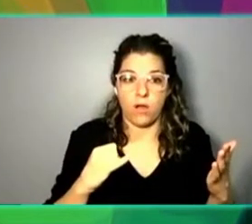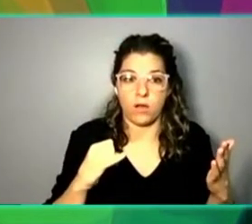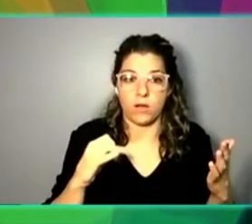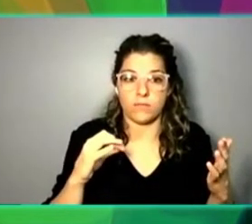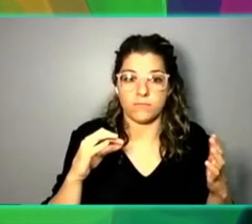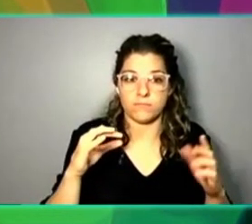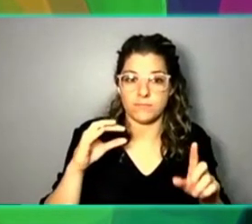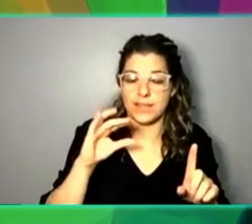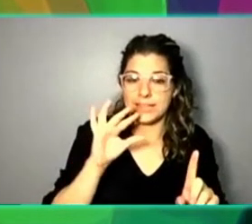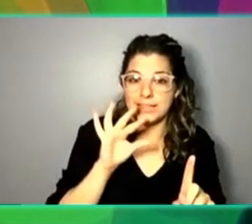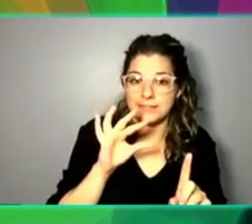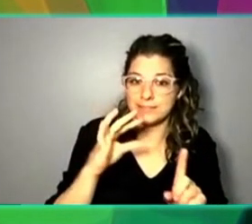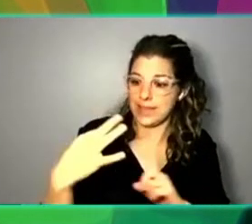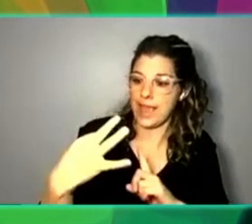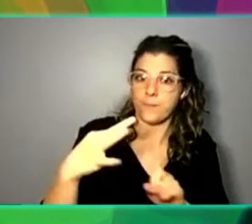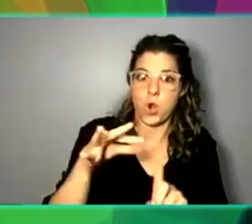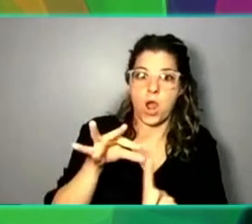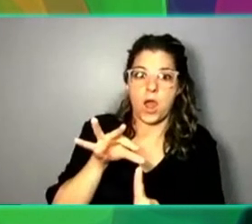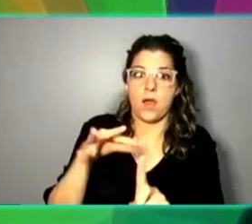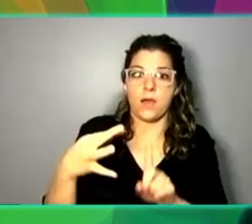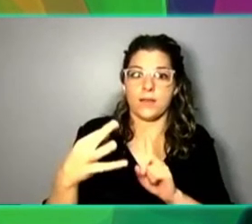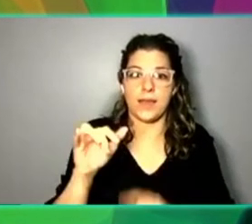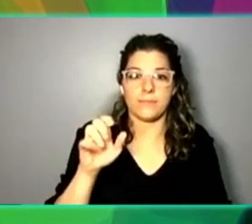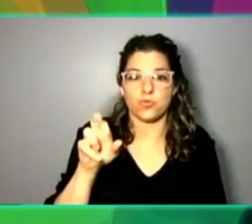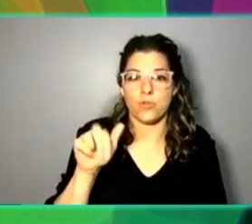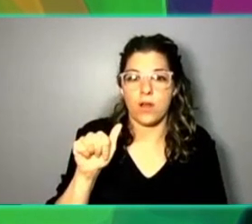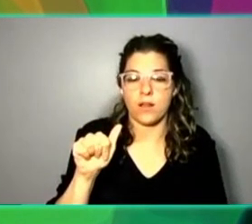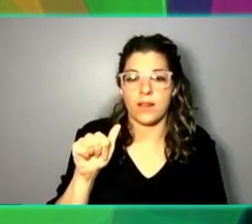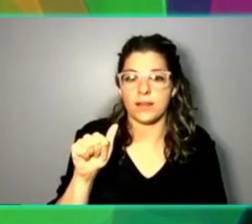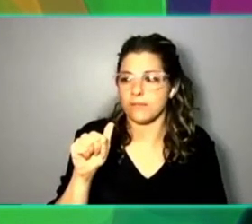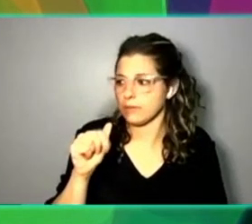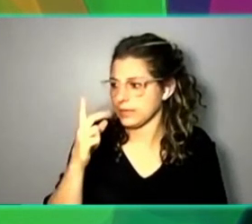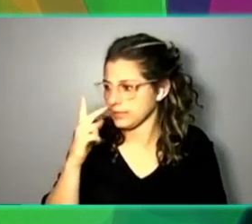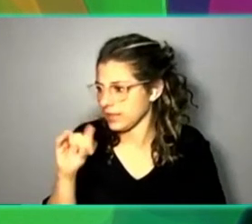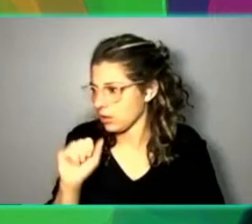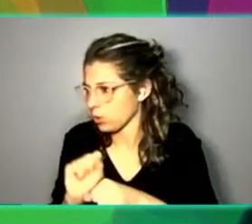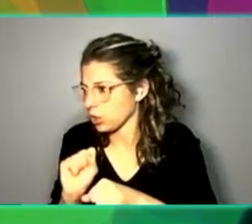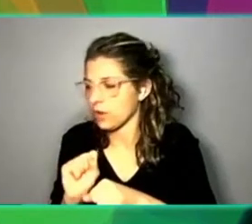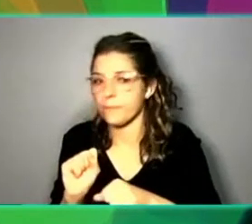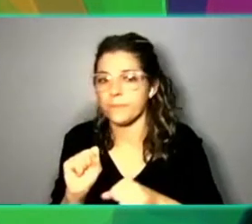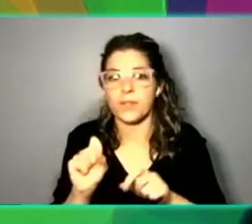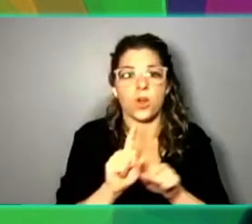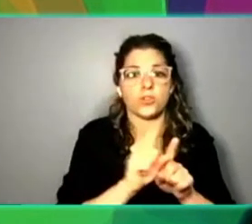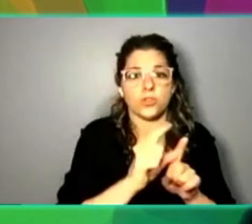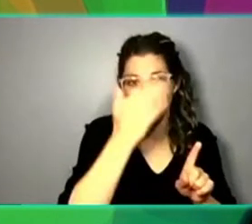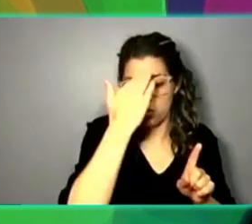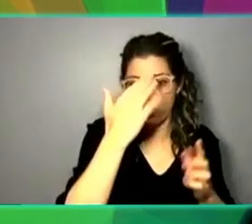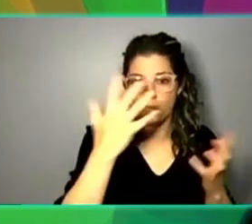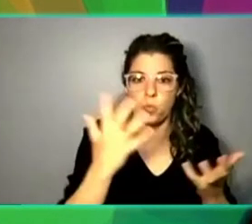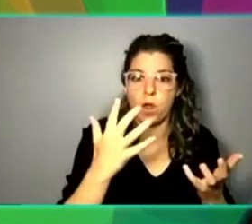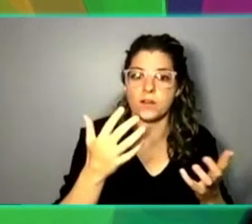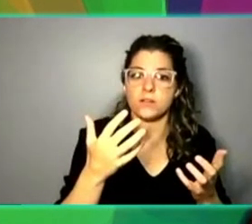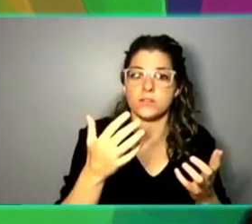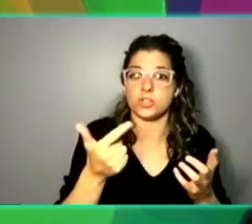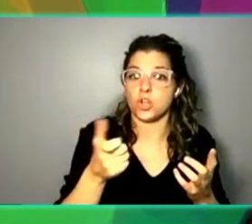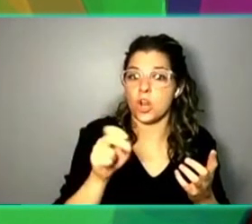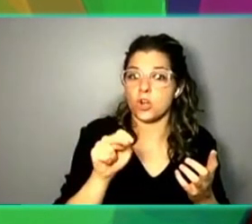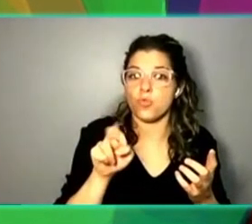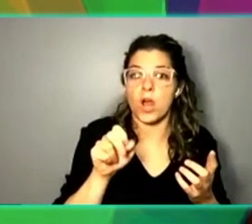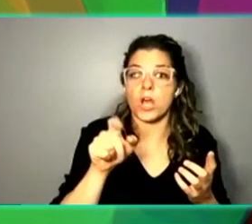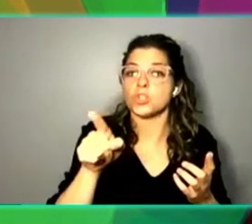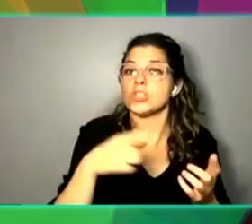camera, like exactly, I'm like, I didn't have to do that work. And also just knowing what she likes to draw and what she doesn't like to